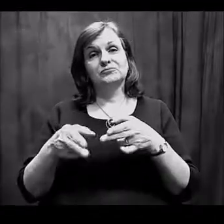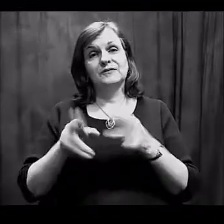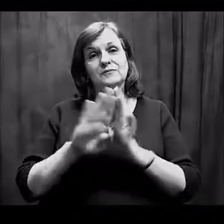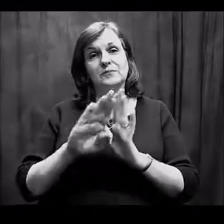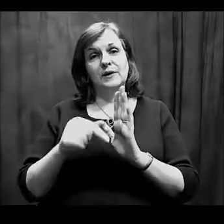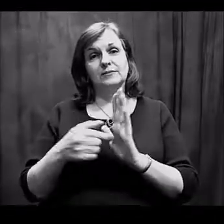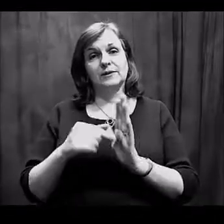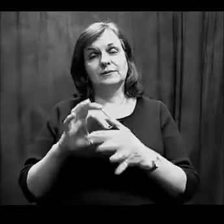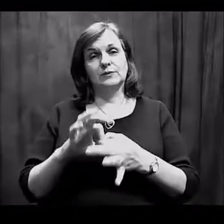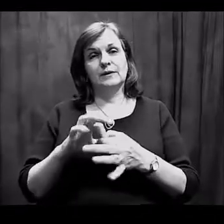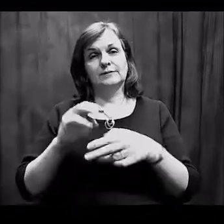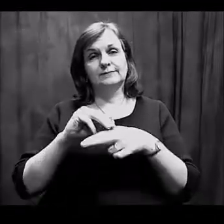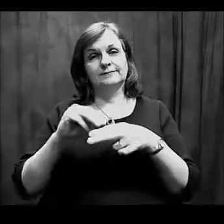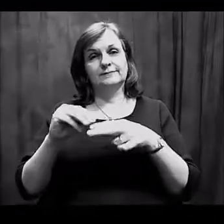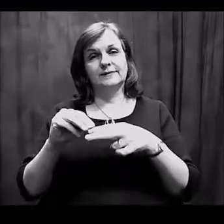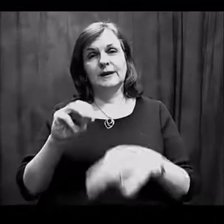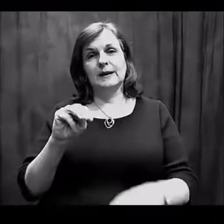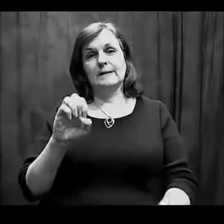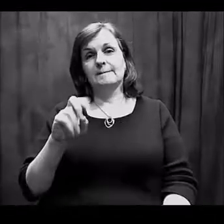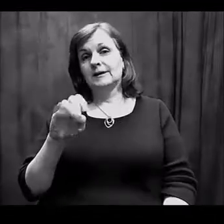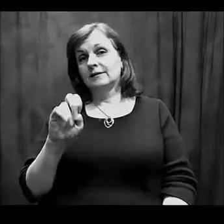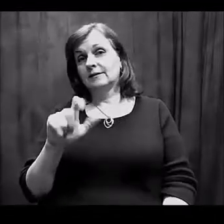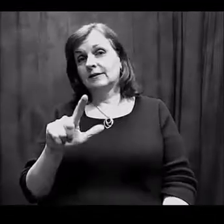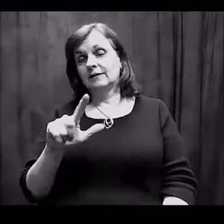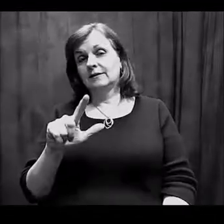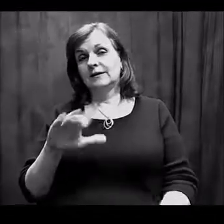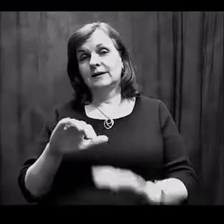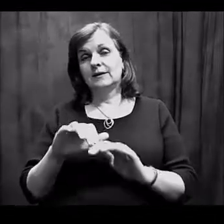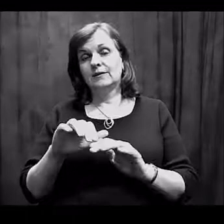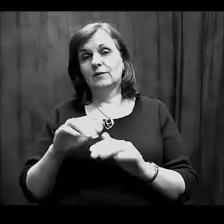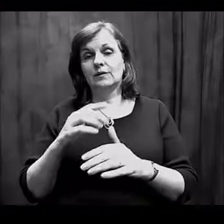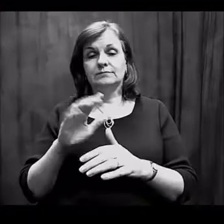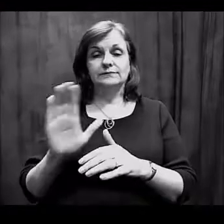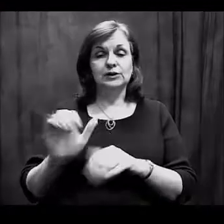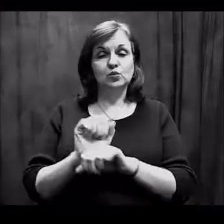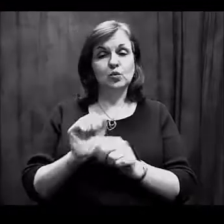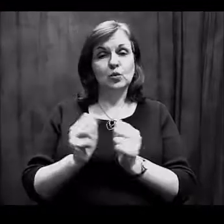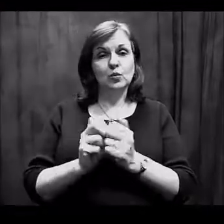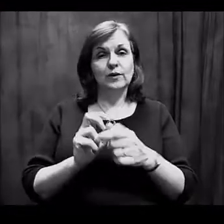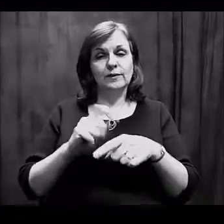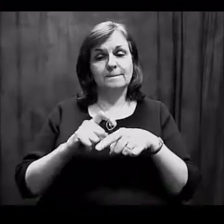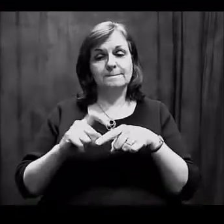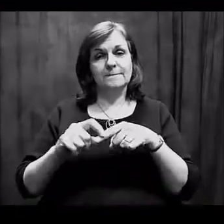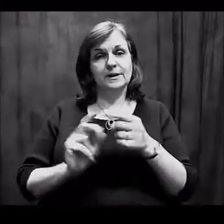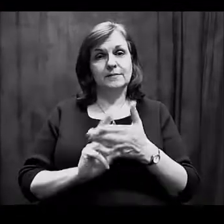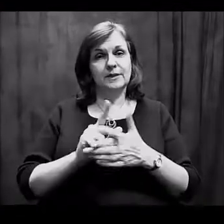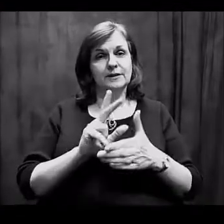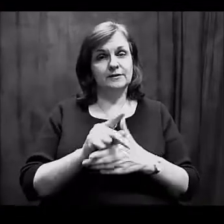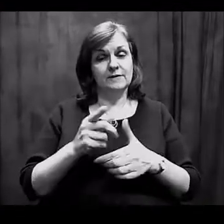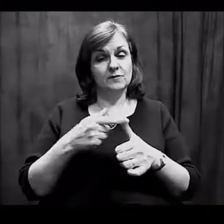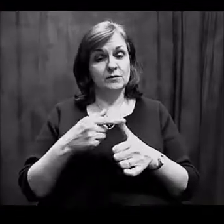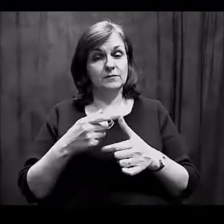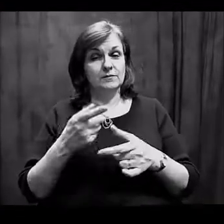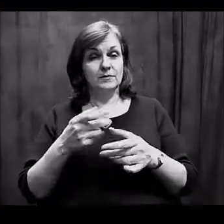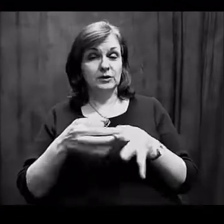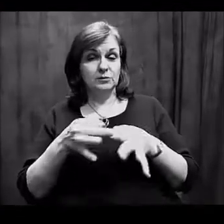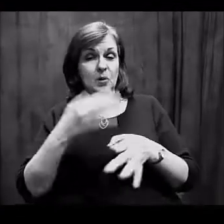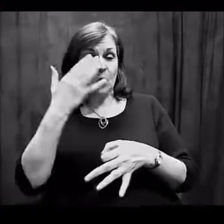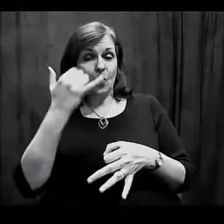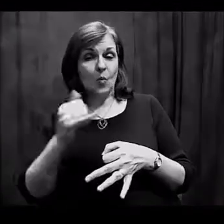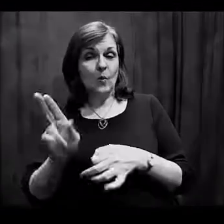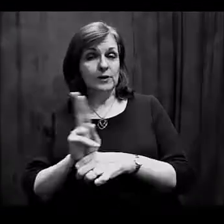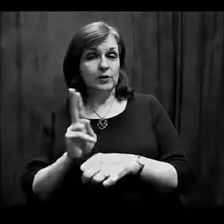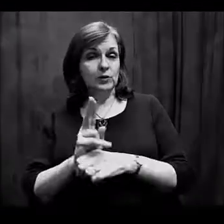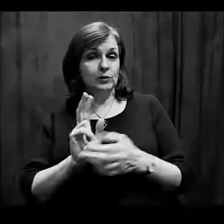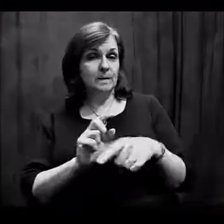I want to give you some brief background on Gregor Mendel and his work with pea plants. In particular, I want to focus